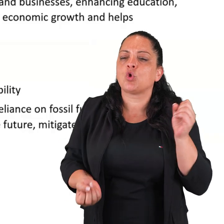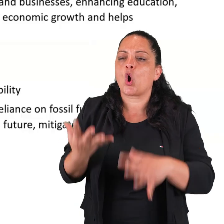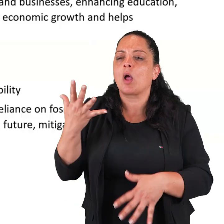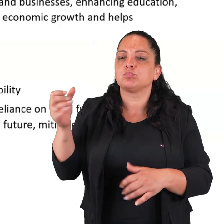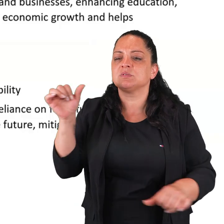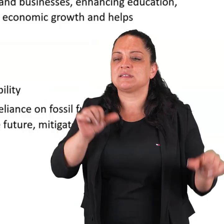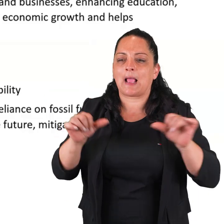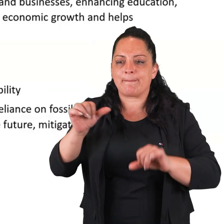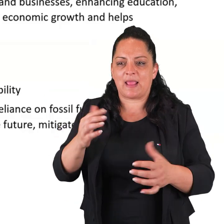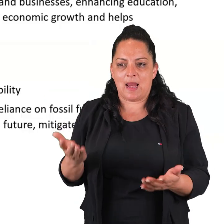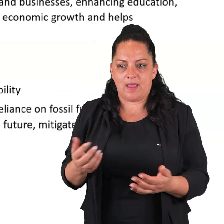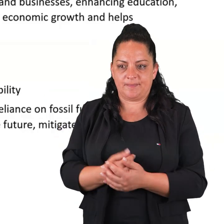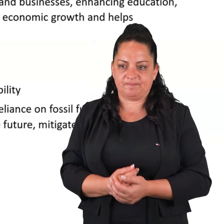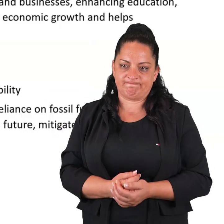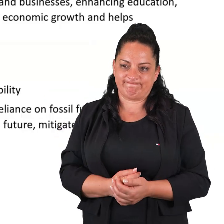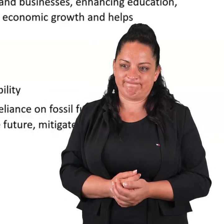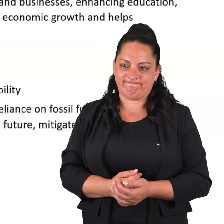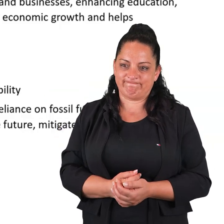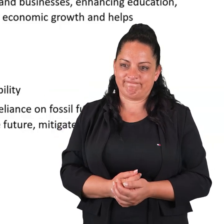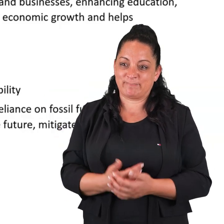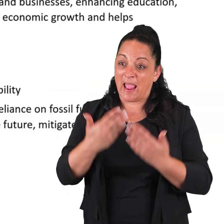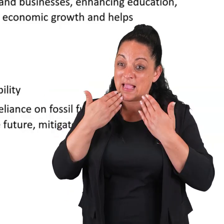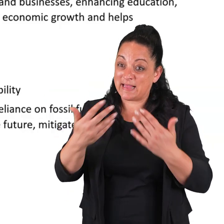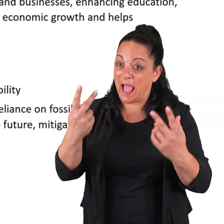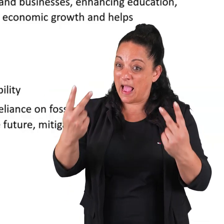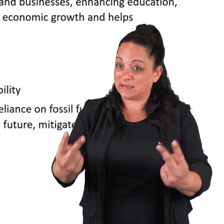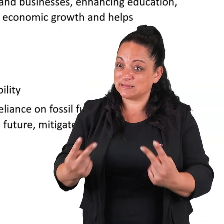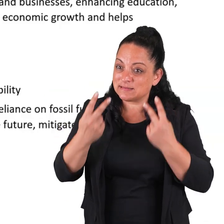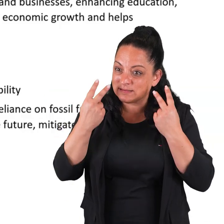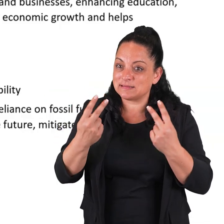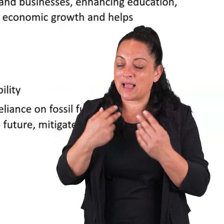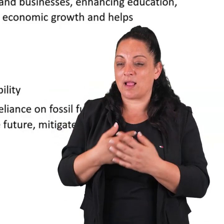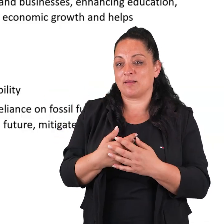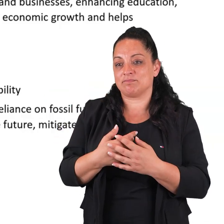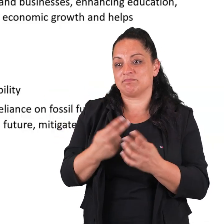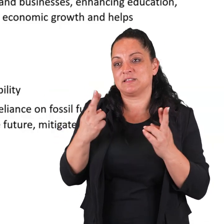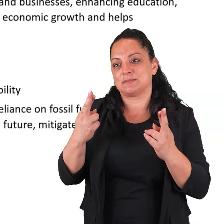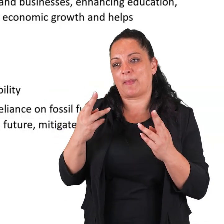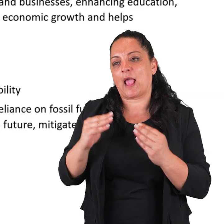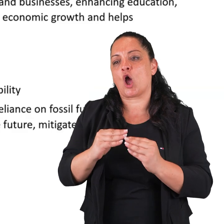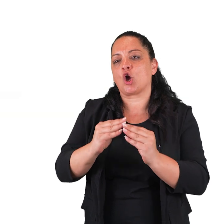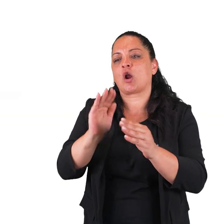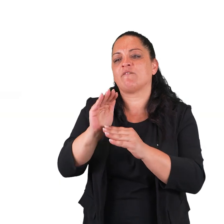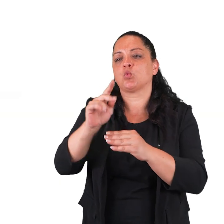and reduce dependence on fossil fuels and promote sustainability.